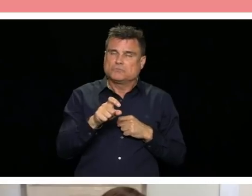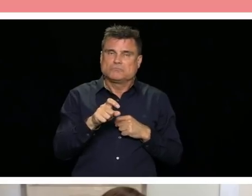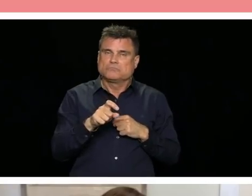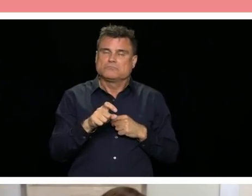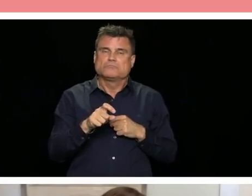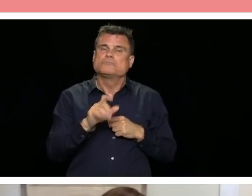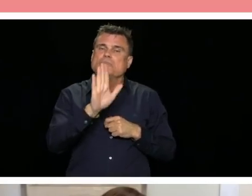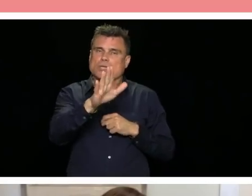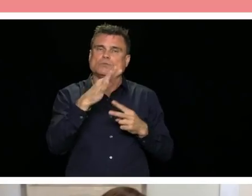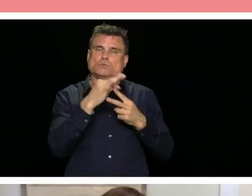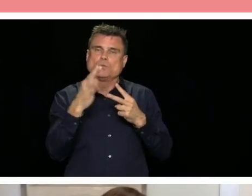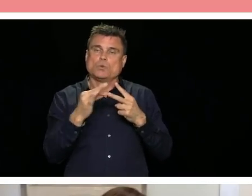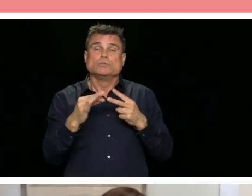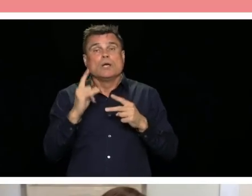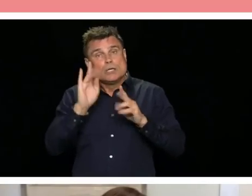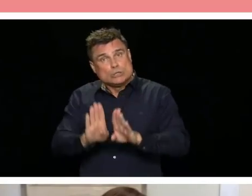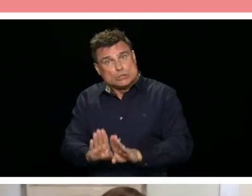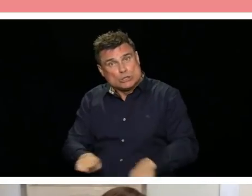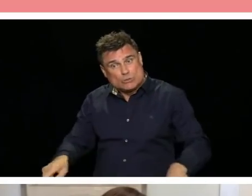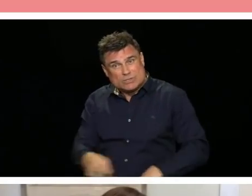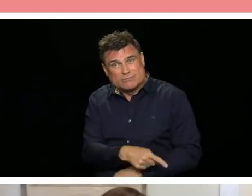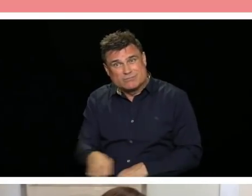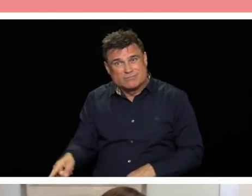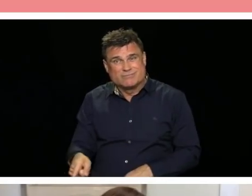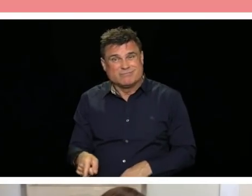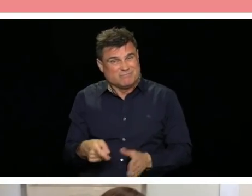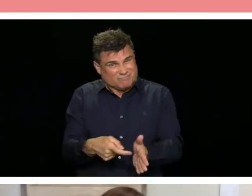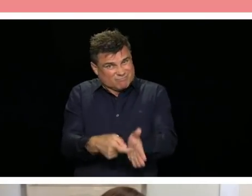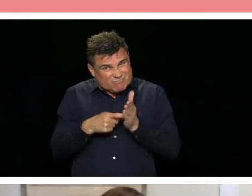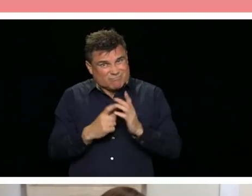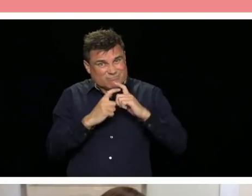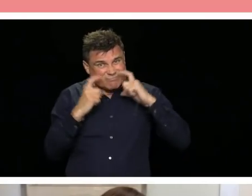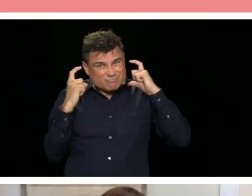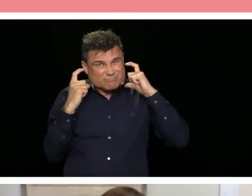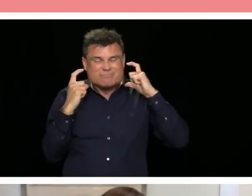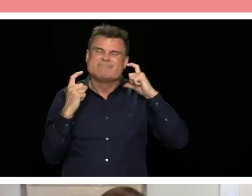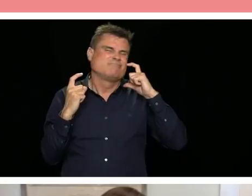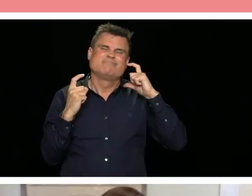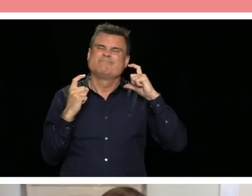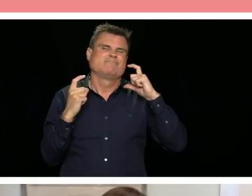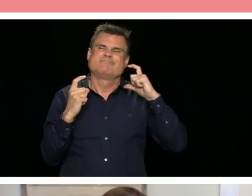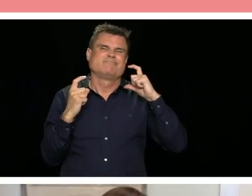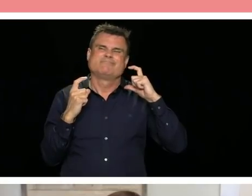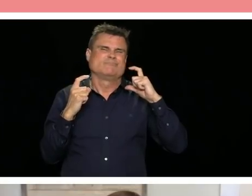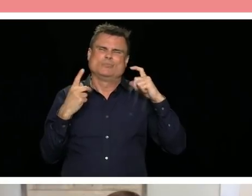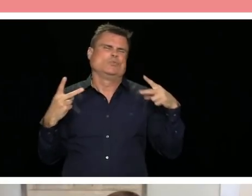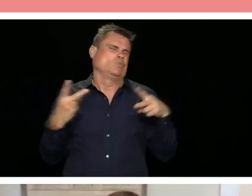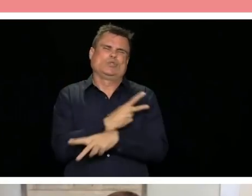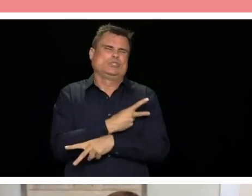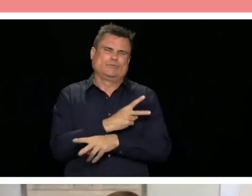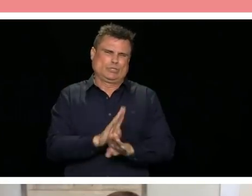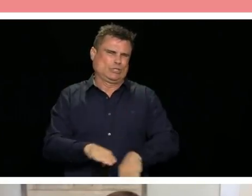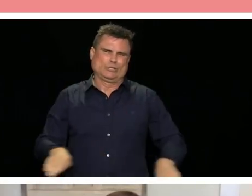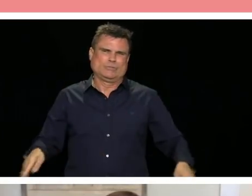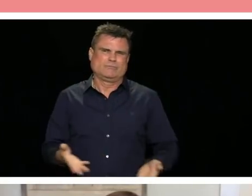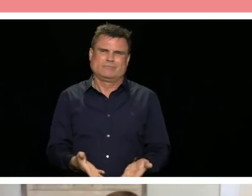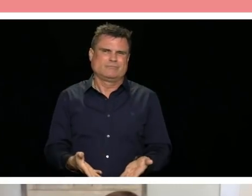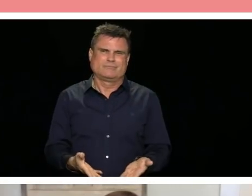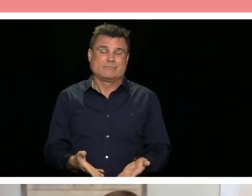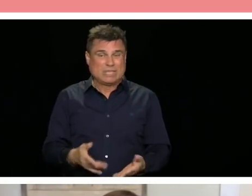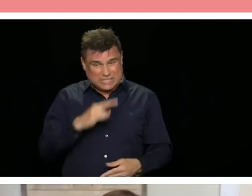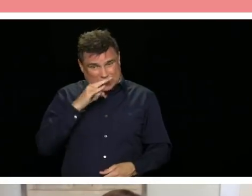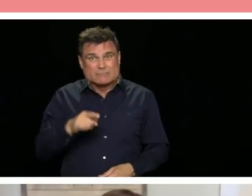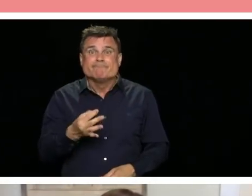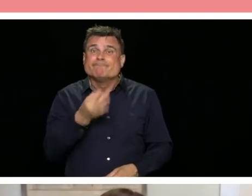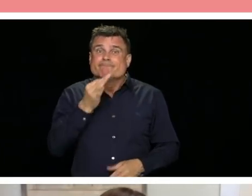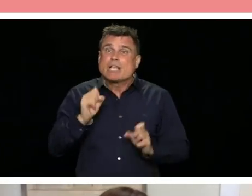and it causes more of a problem than it does any good. So the answer is you can be